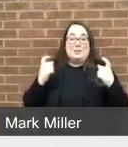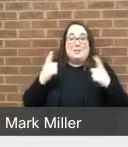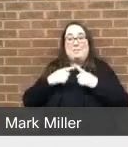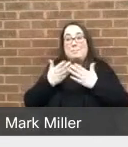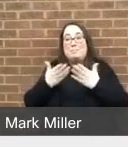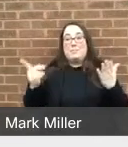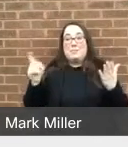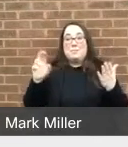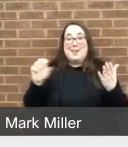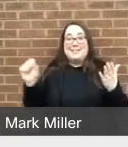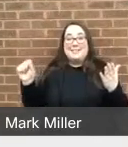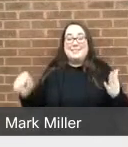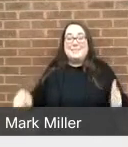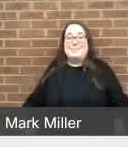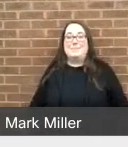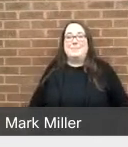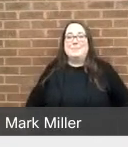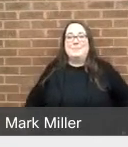press.